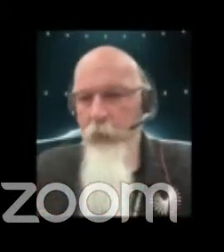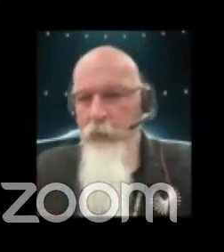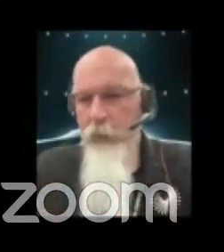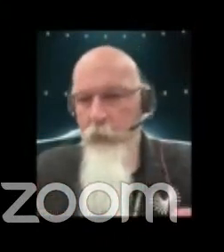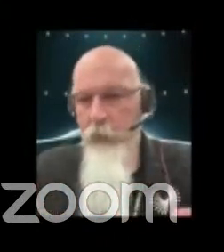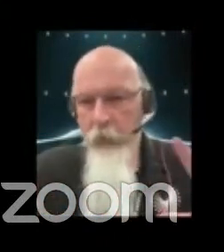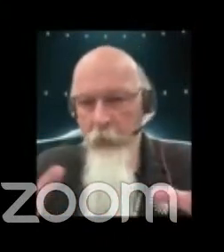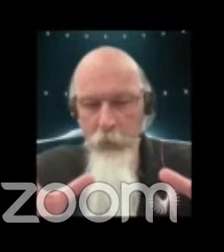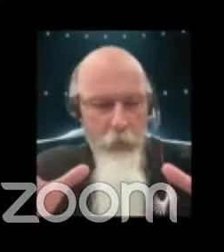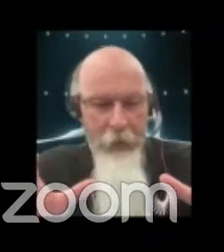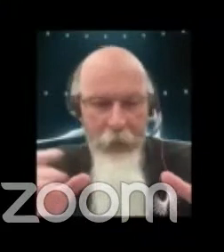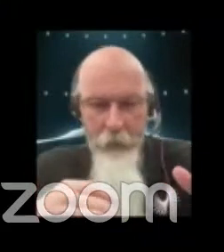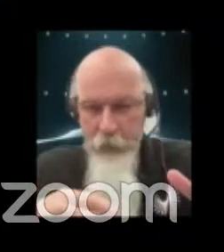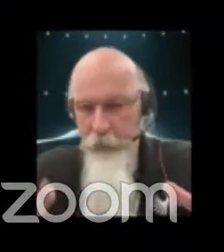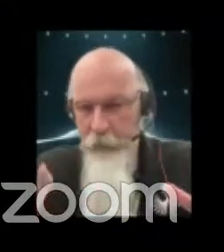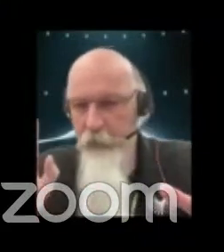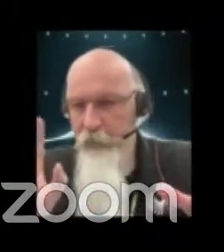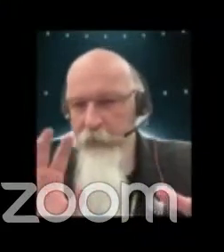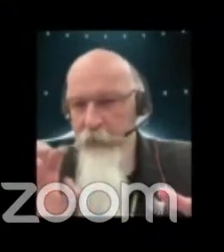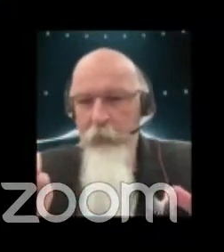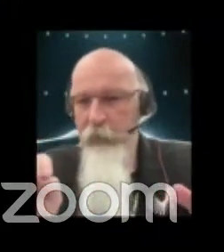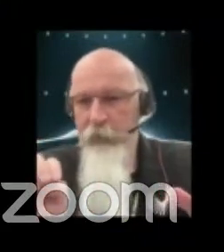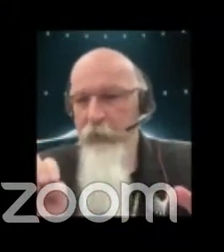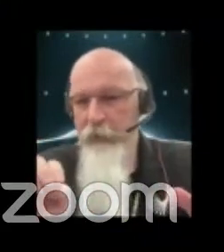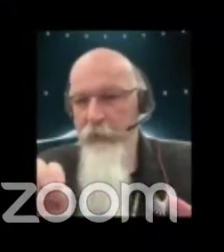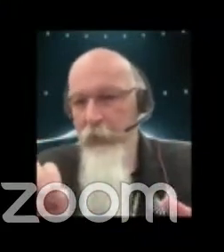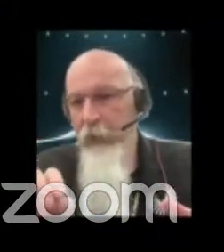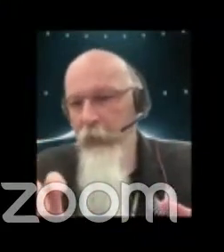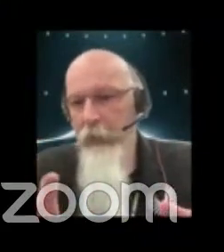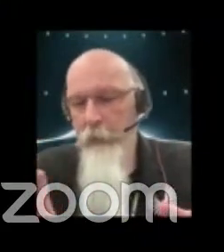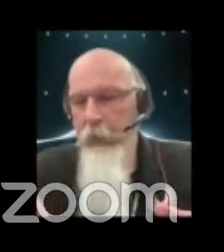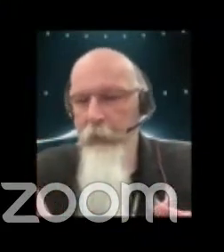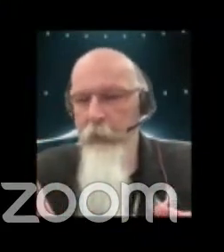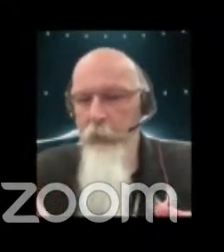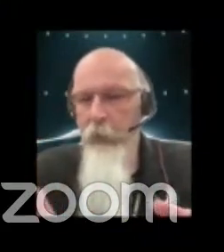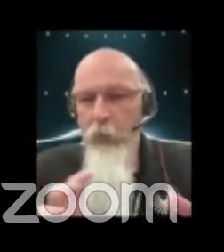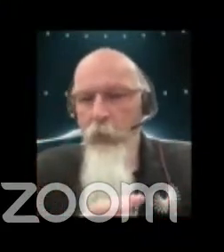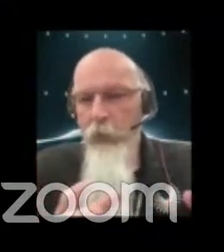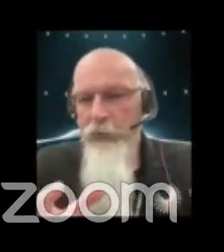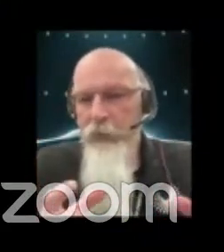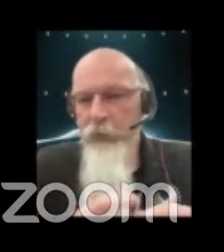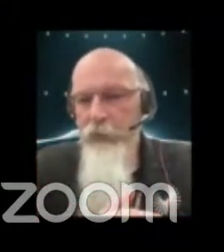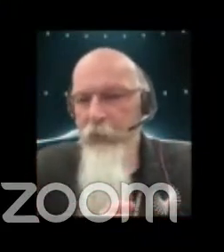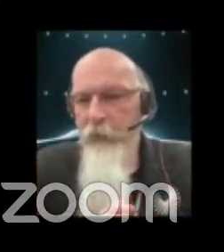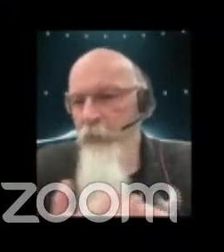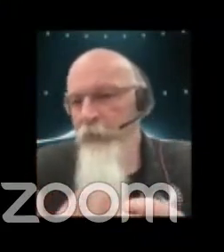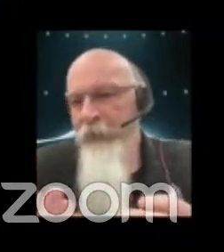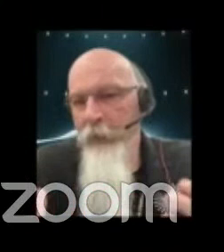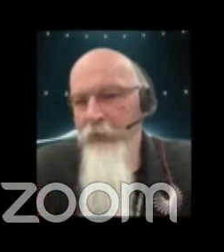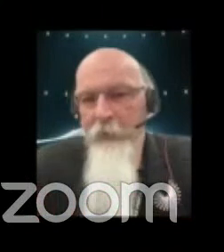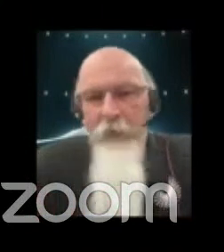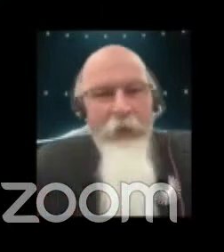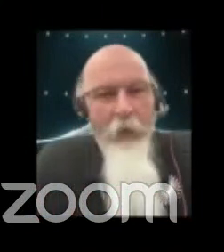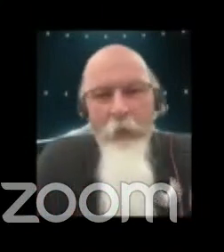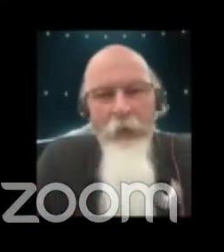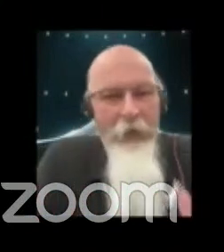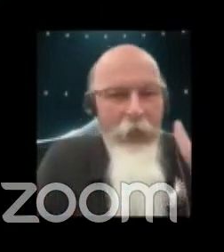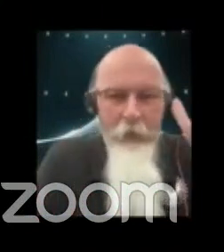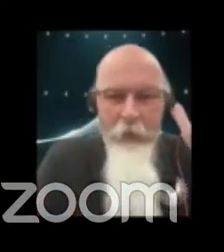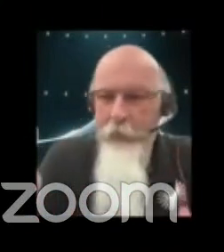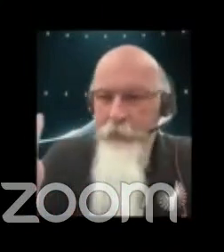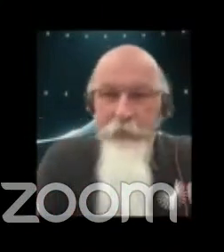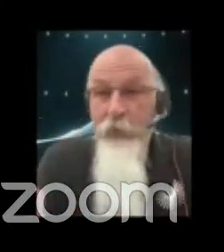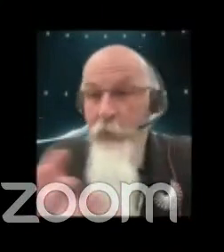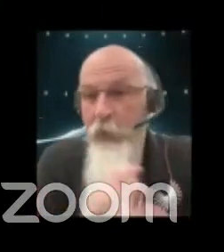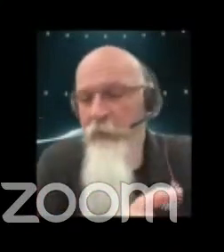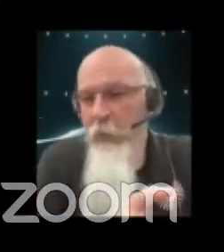Wall E approach where we all get put on couches and stuffed into the middle of space until they can clean the planet up or does it just take over and deal with this I mean yeah we